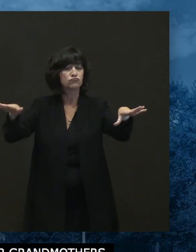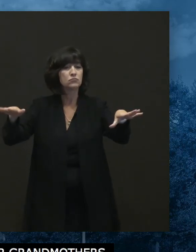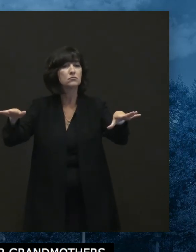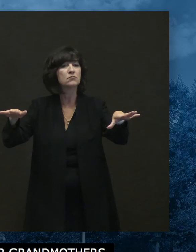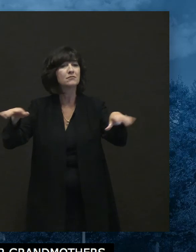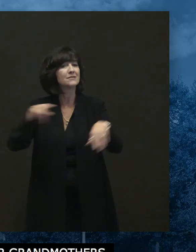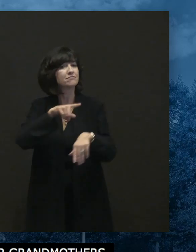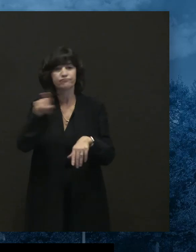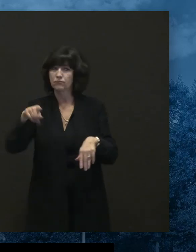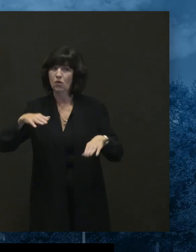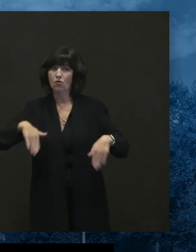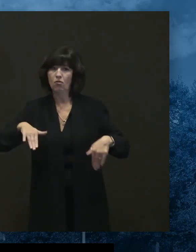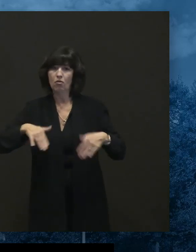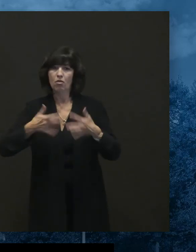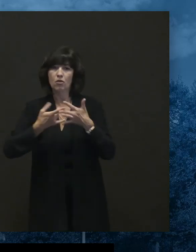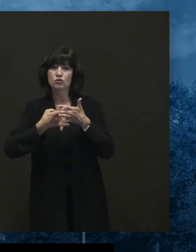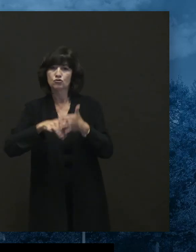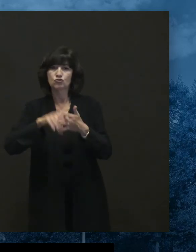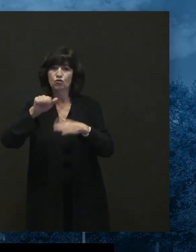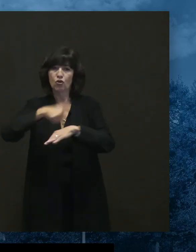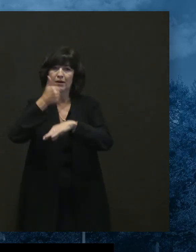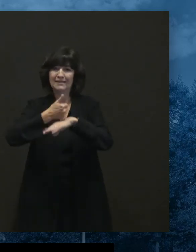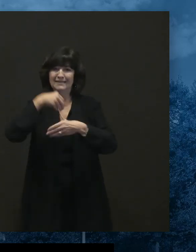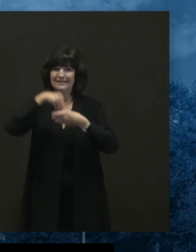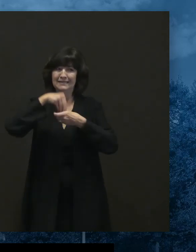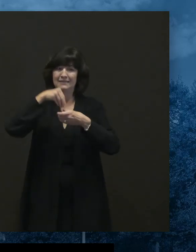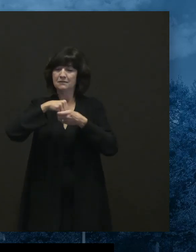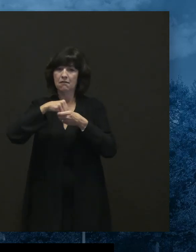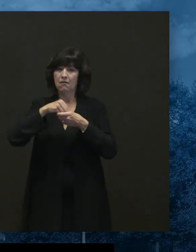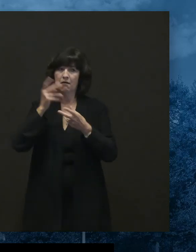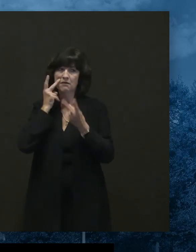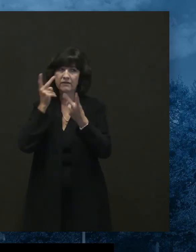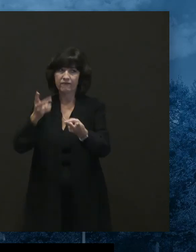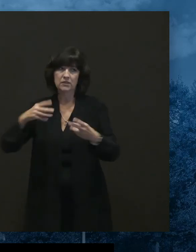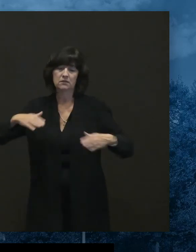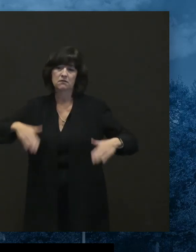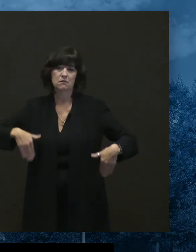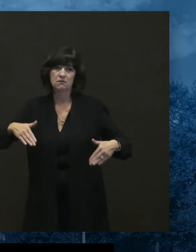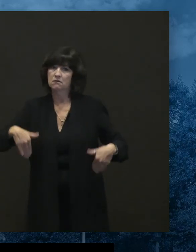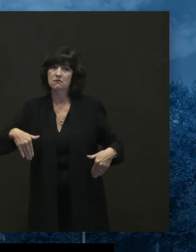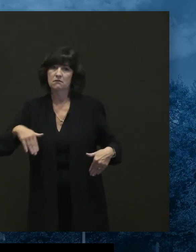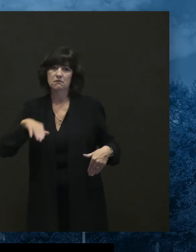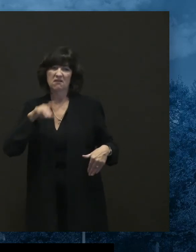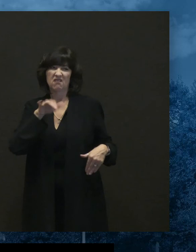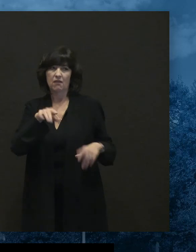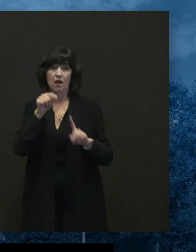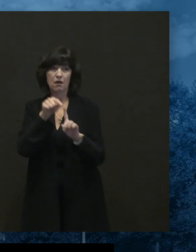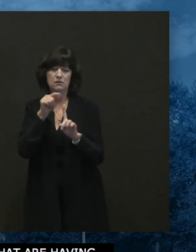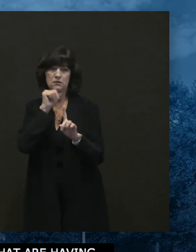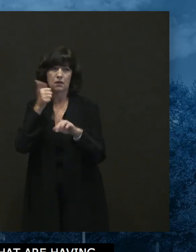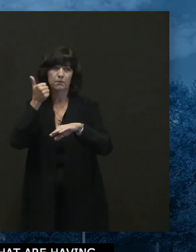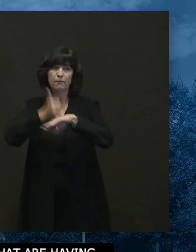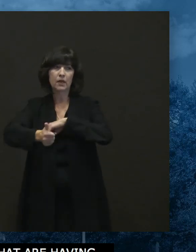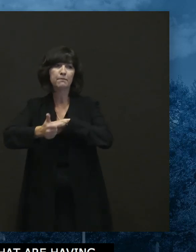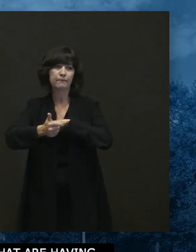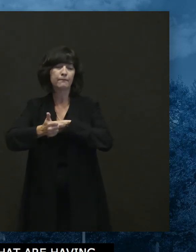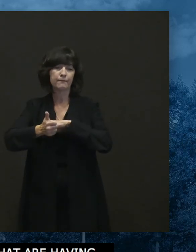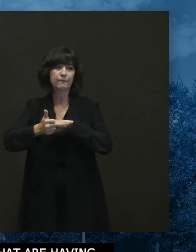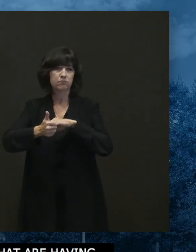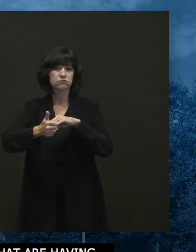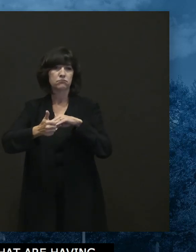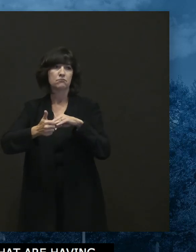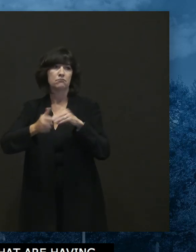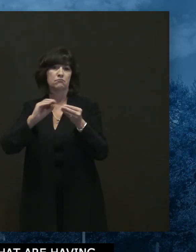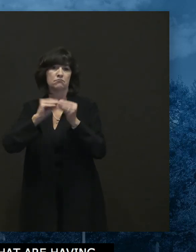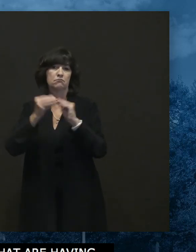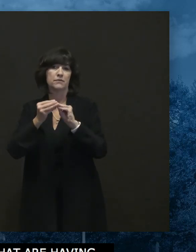indoor visitation. So indoor visitation is not a factor in the outbreaks that we are seeing. But we do know when you